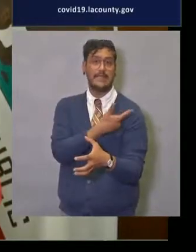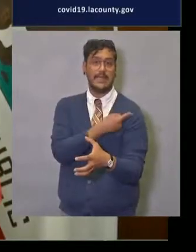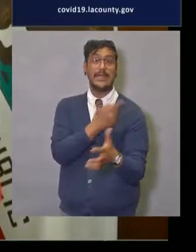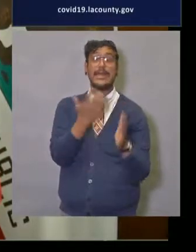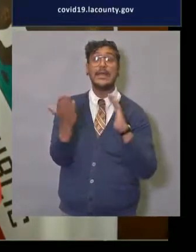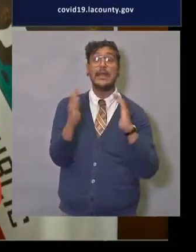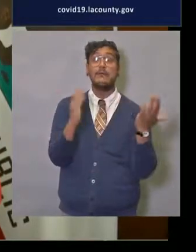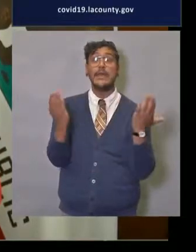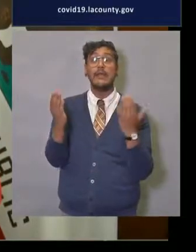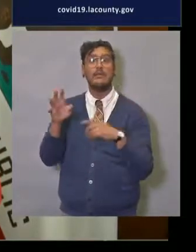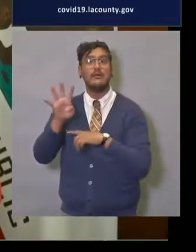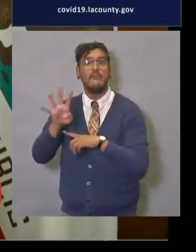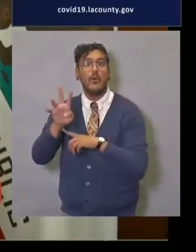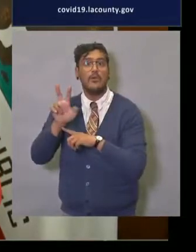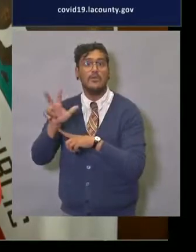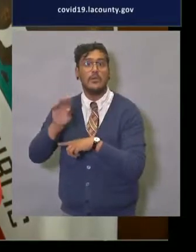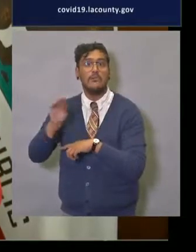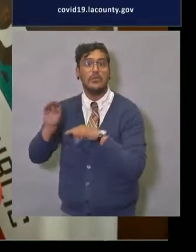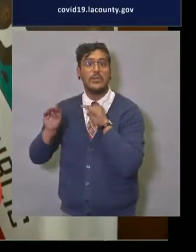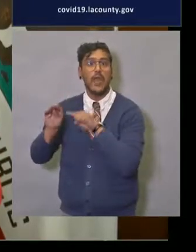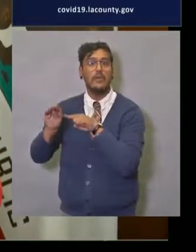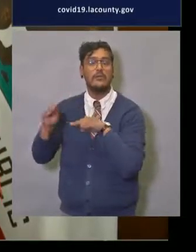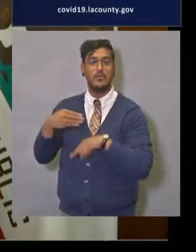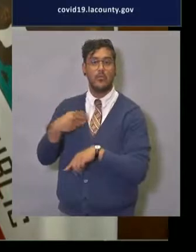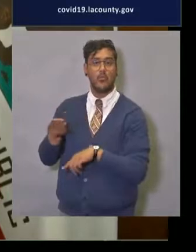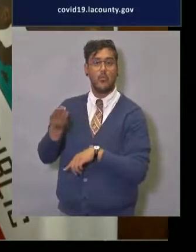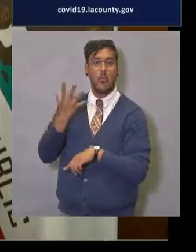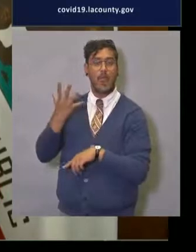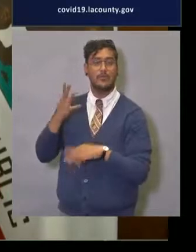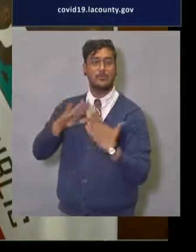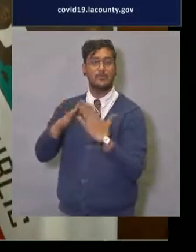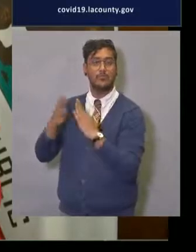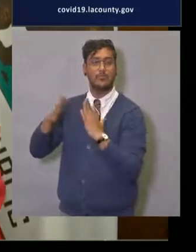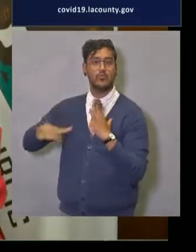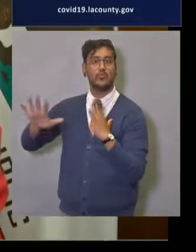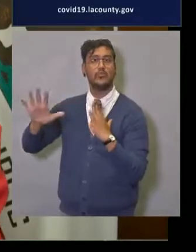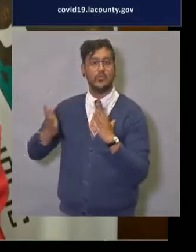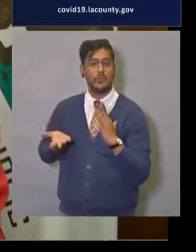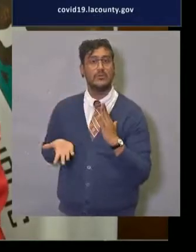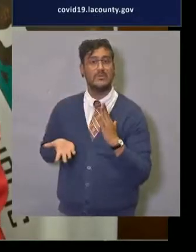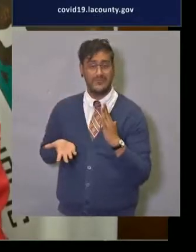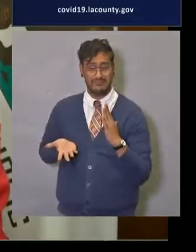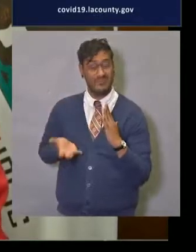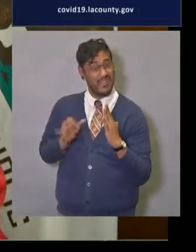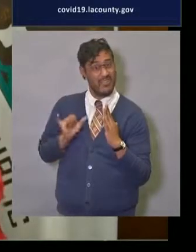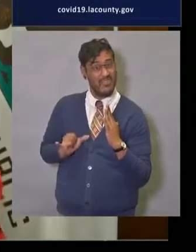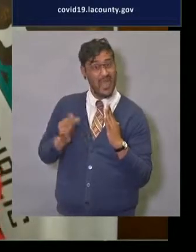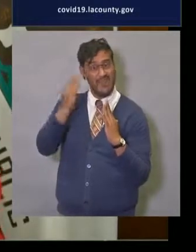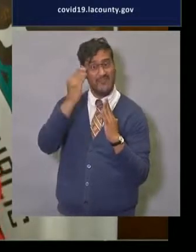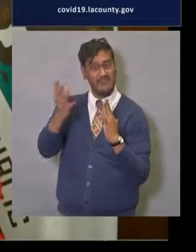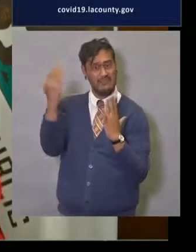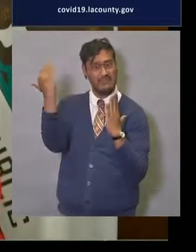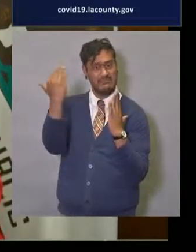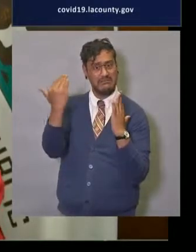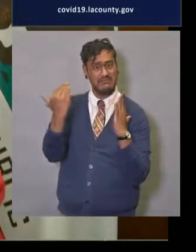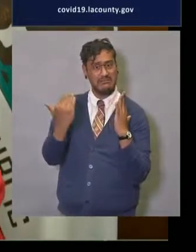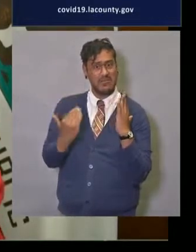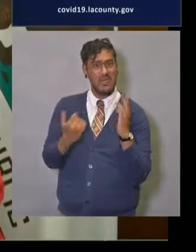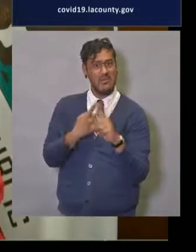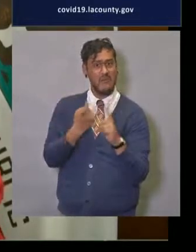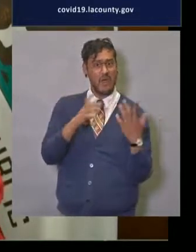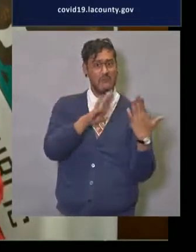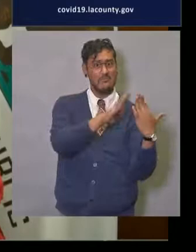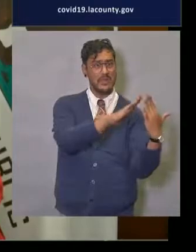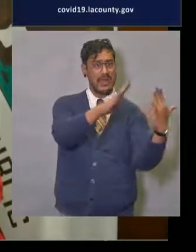to almost 43% of the white residents. With the latest data made available to us by neighborhood,